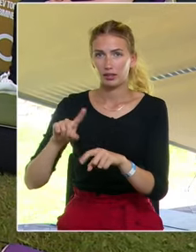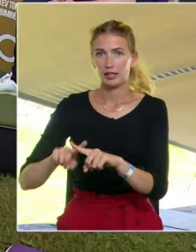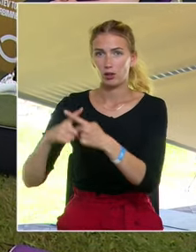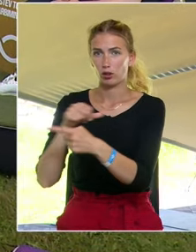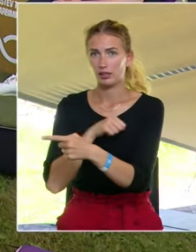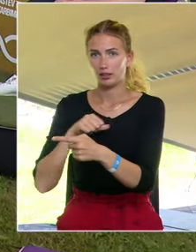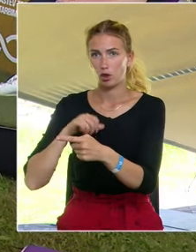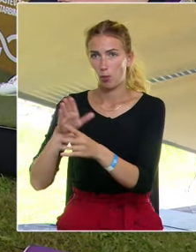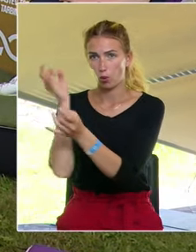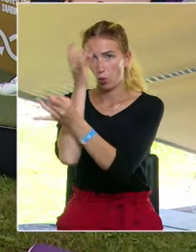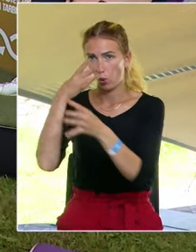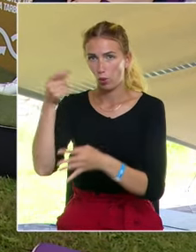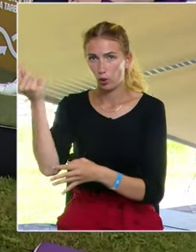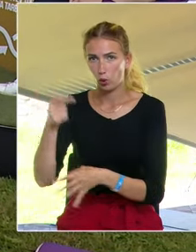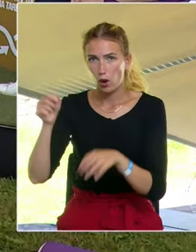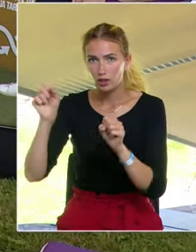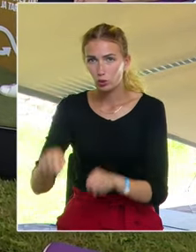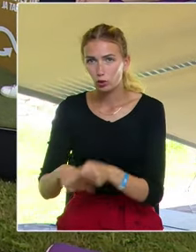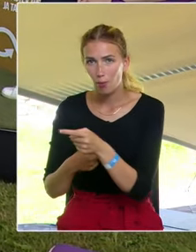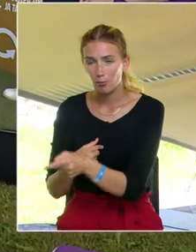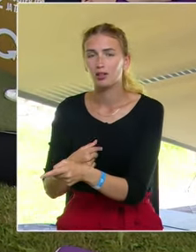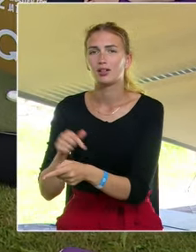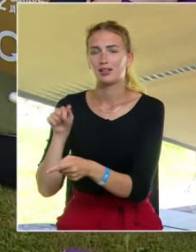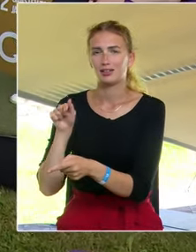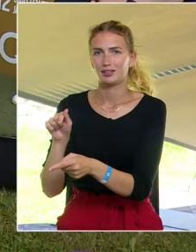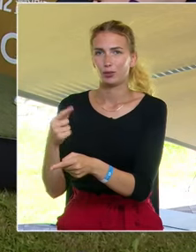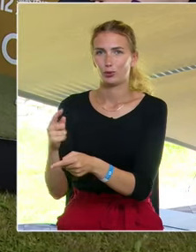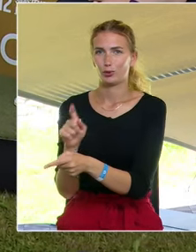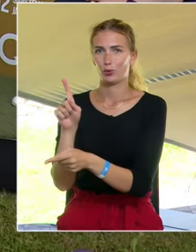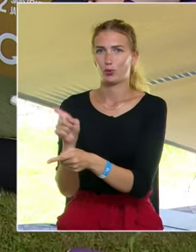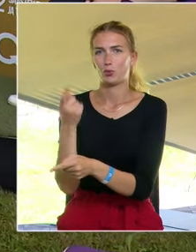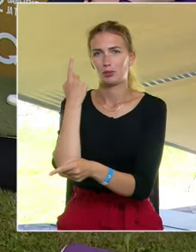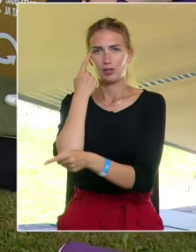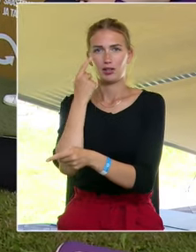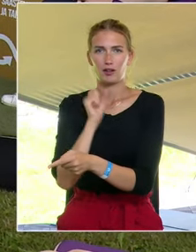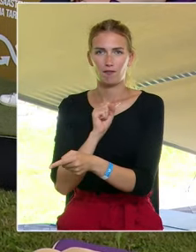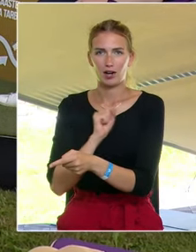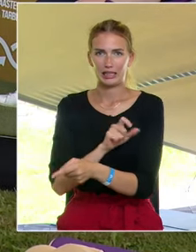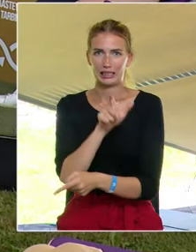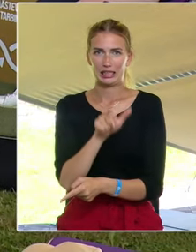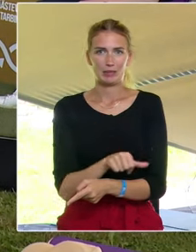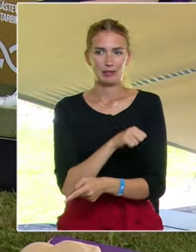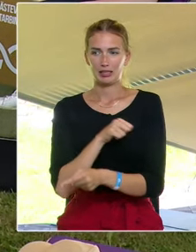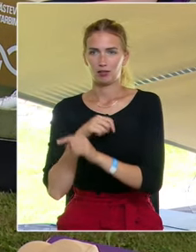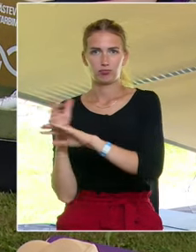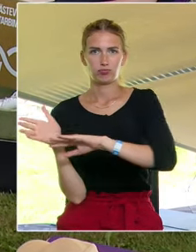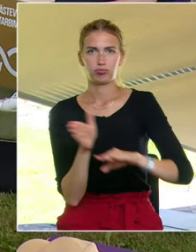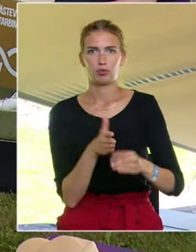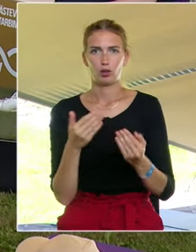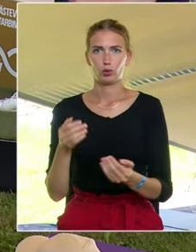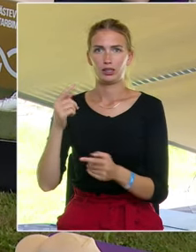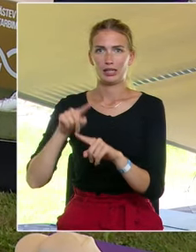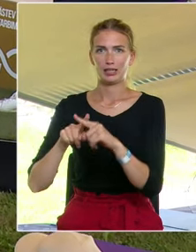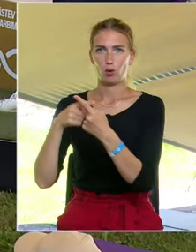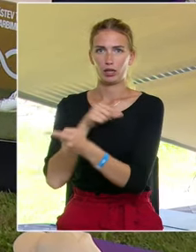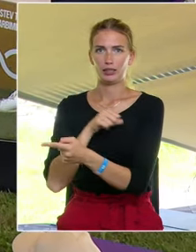that affect? And I think that is the very big thing that we should think about. So what we're seeing